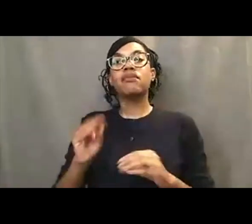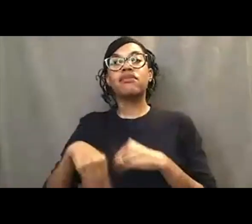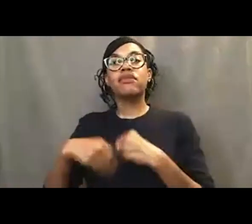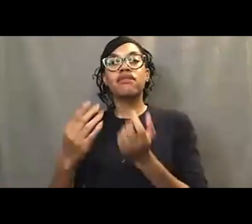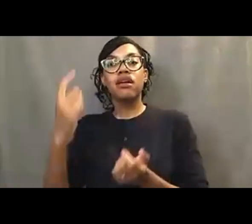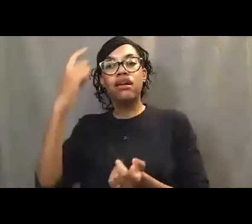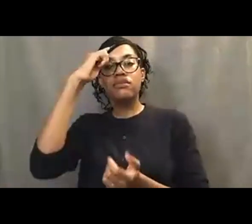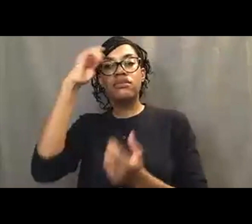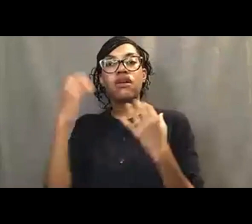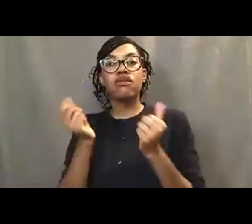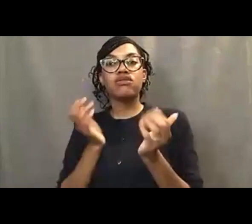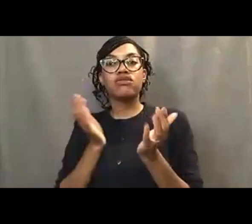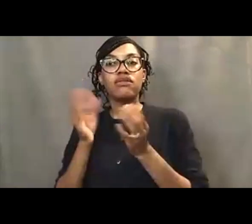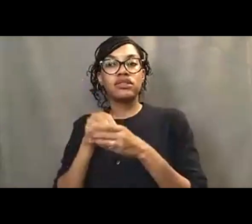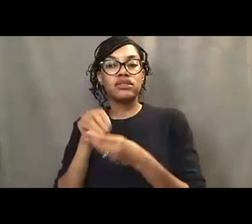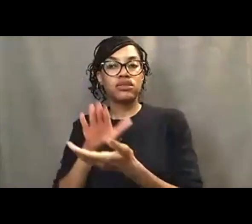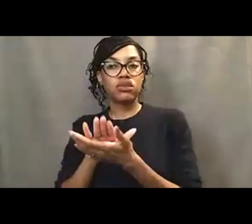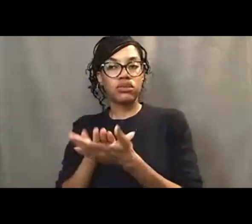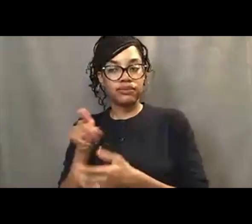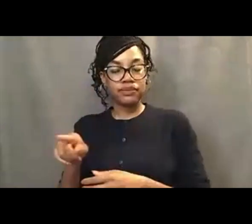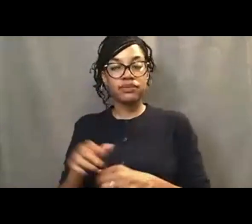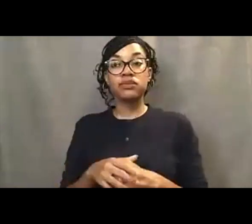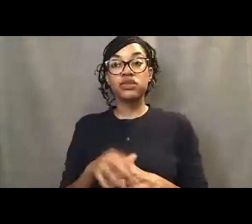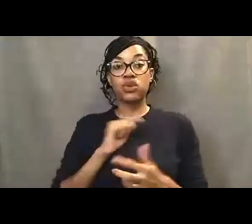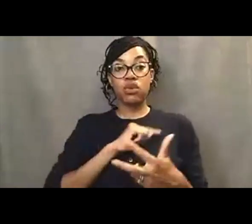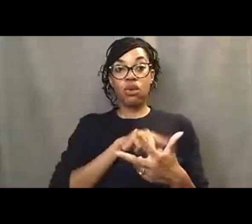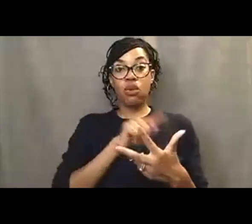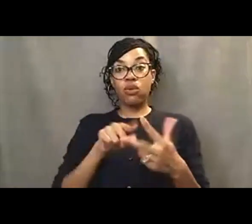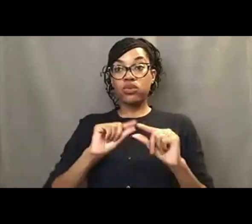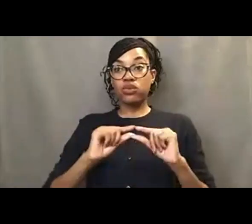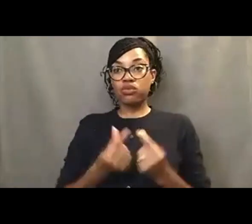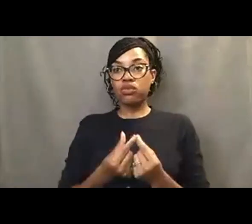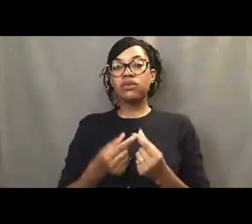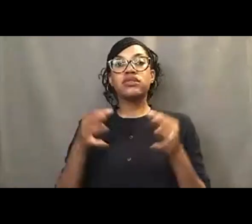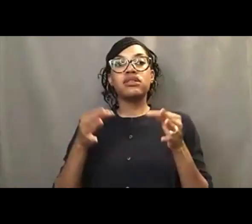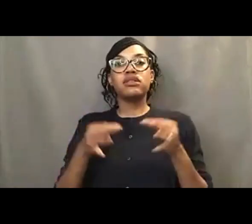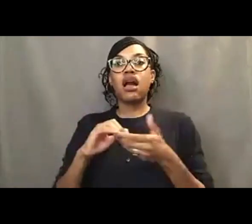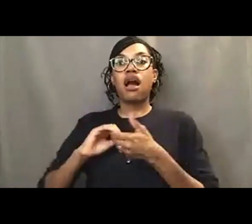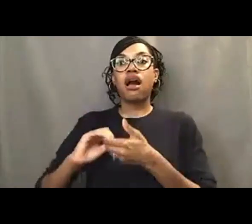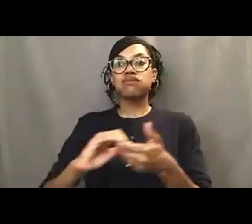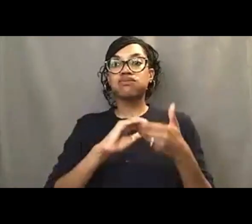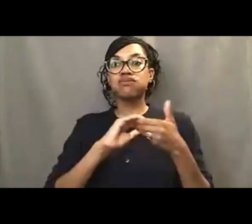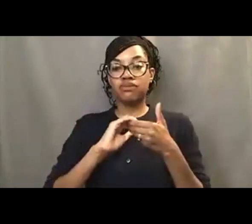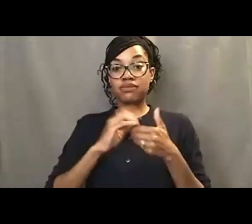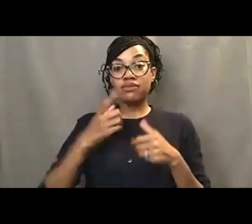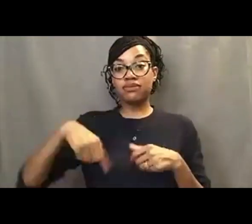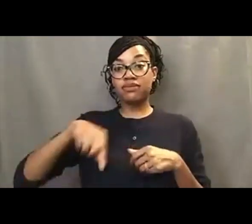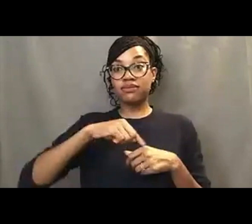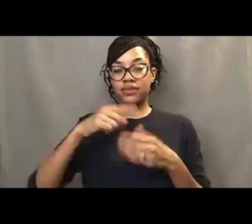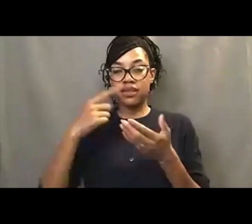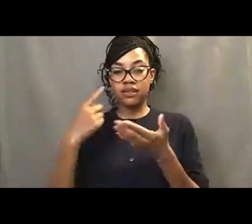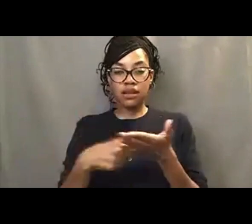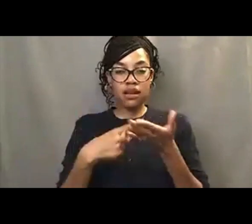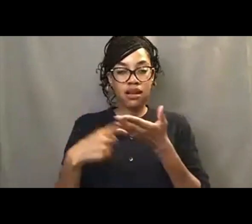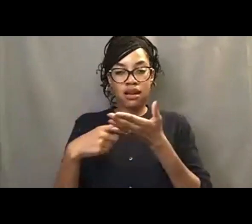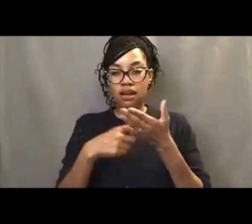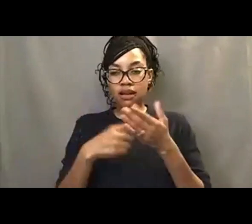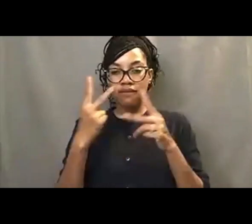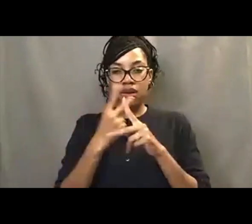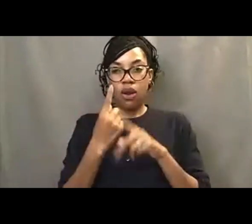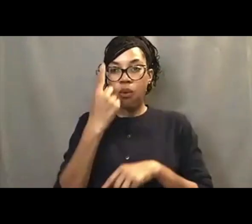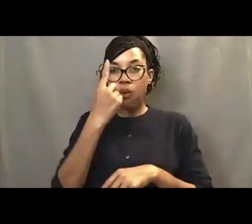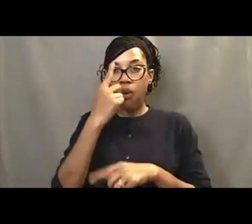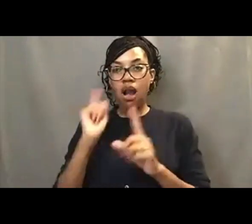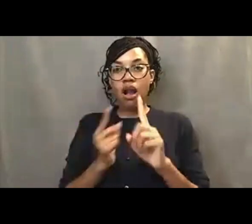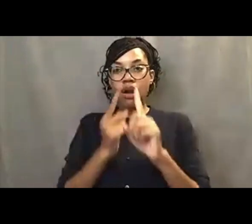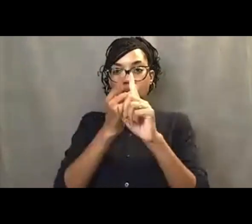really hard to come up with a sort of a common goal. And that is, we are going to work together